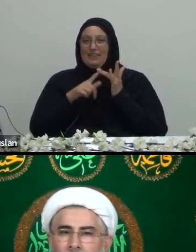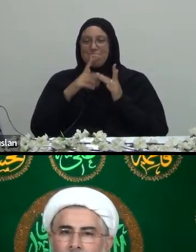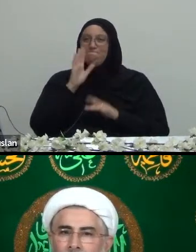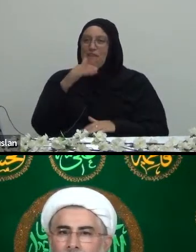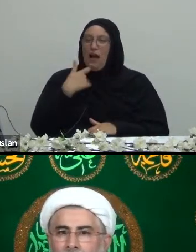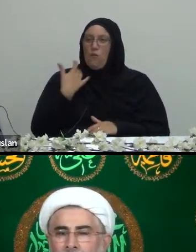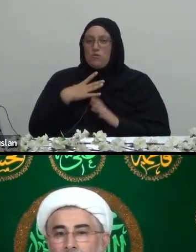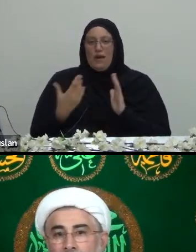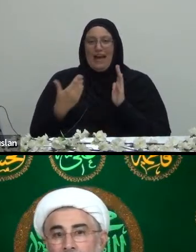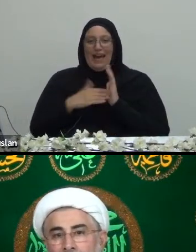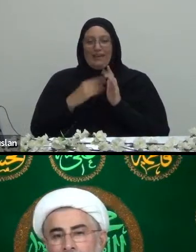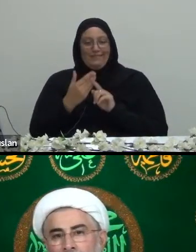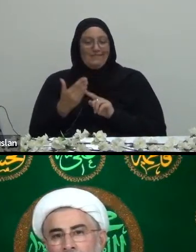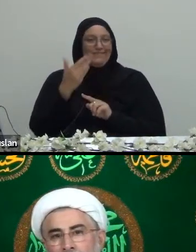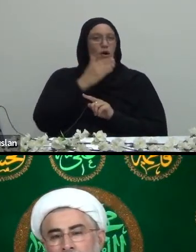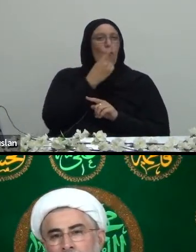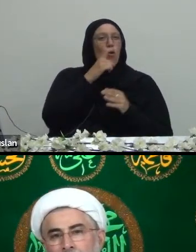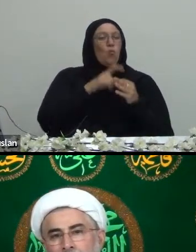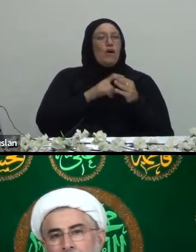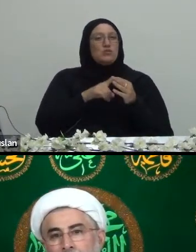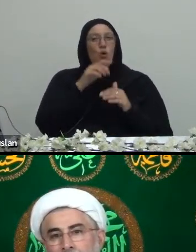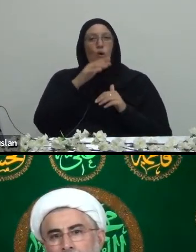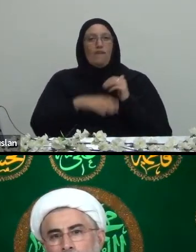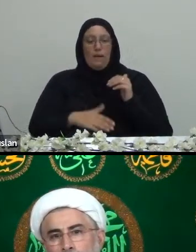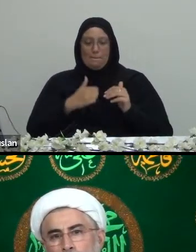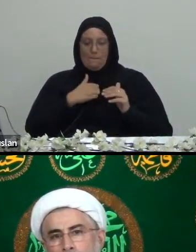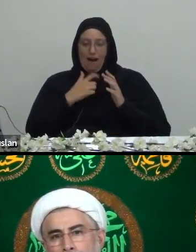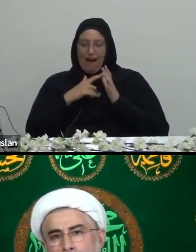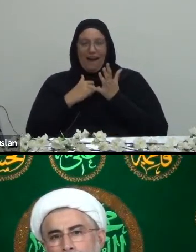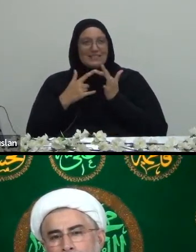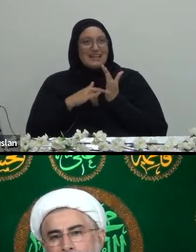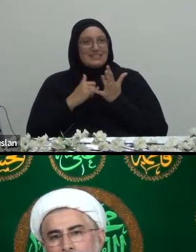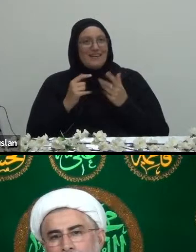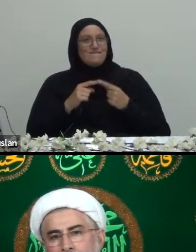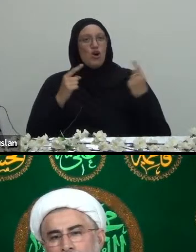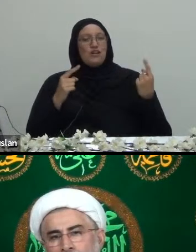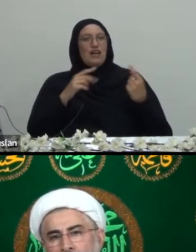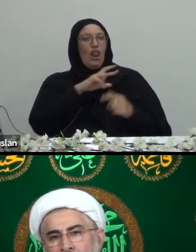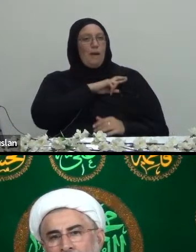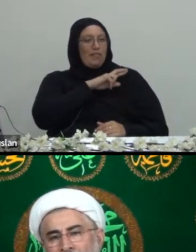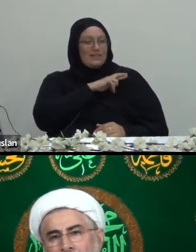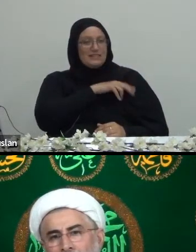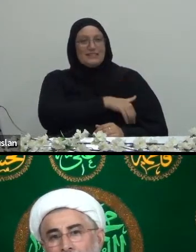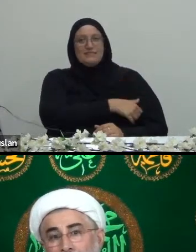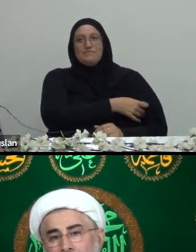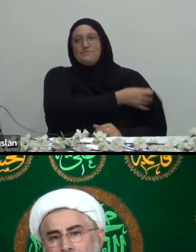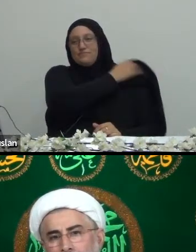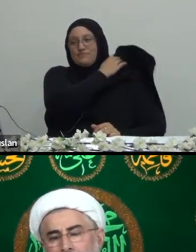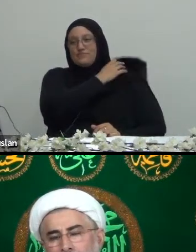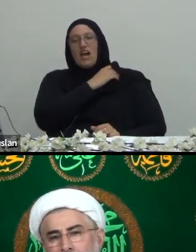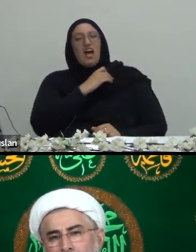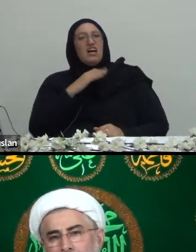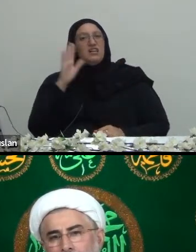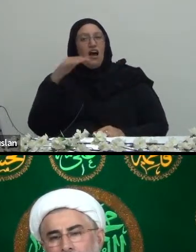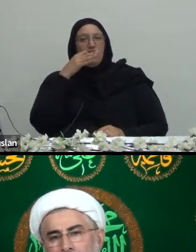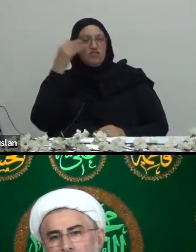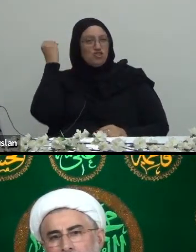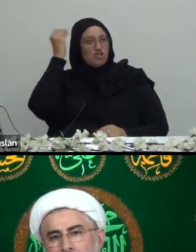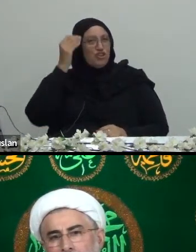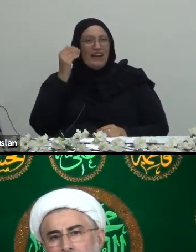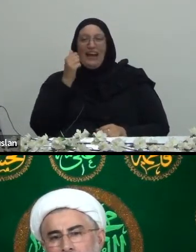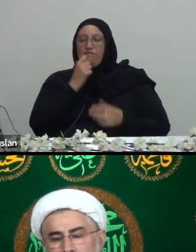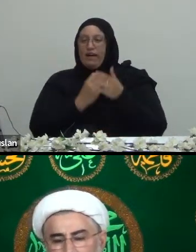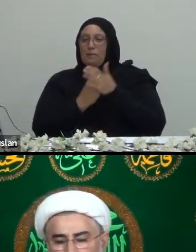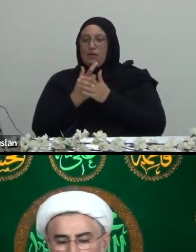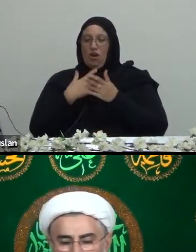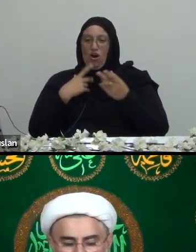from a previous question about one's assets and liabilities. Sheikh, in the event that, let's say, if I pass